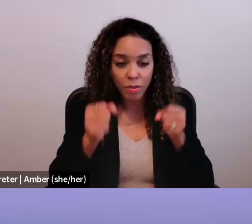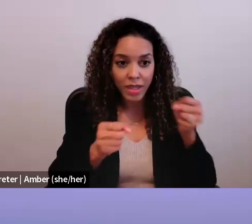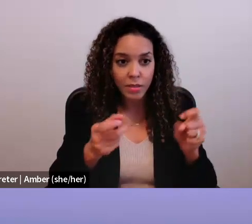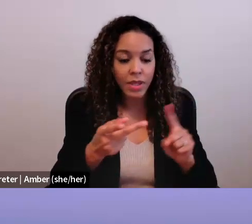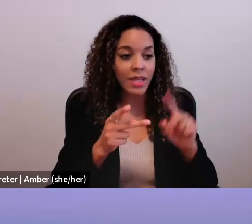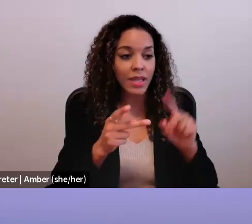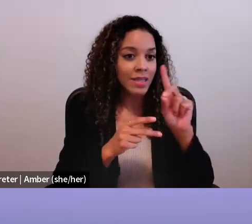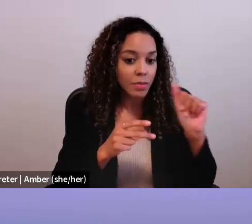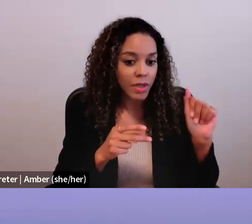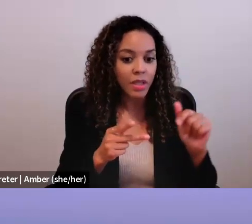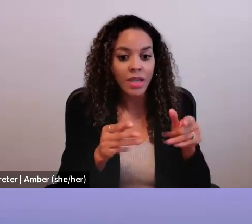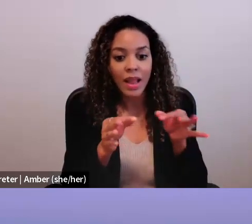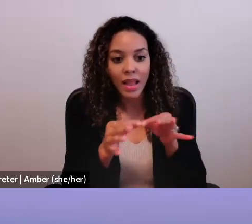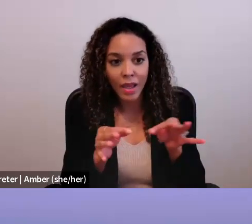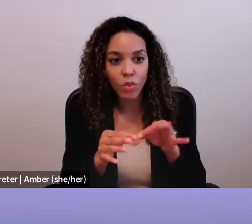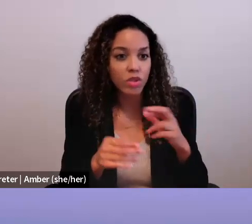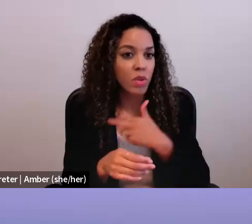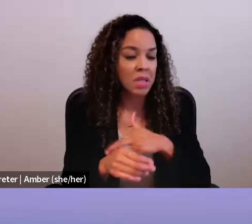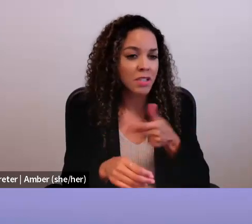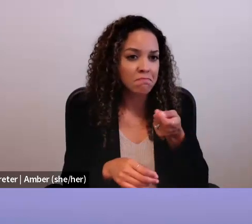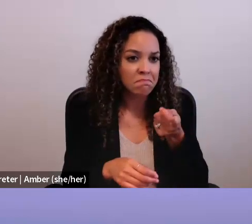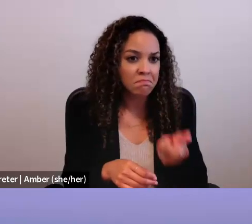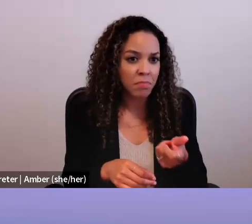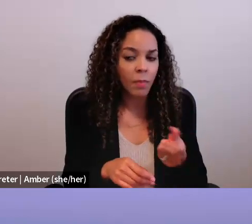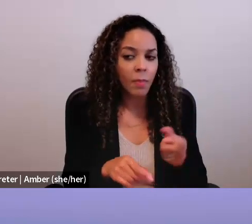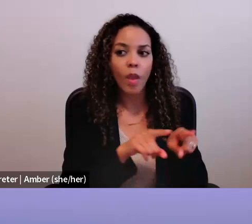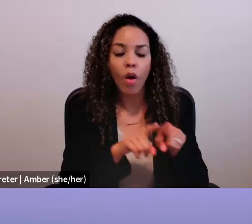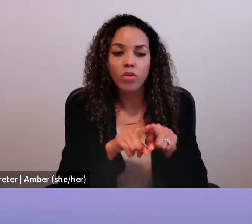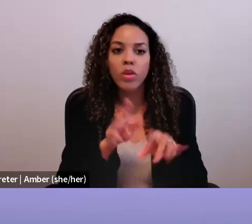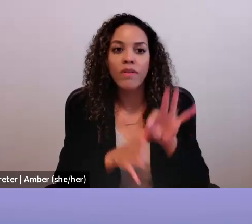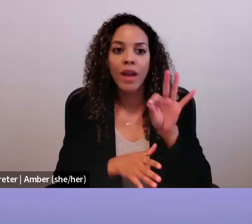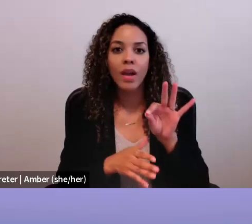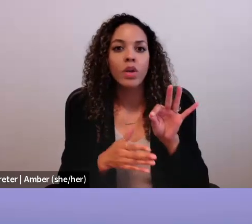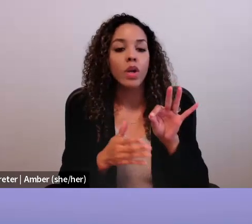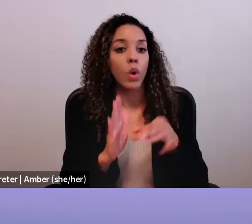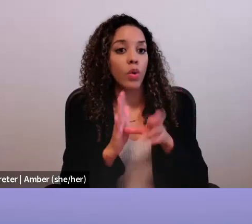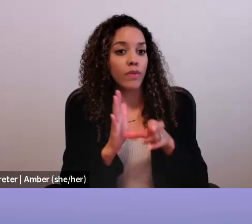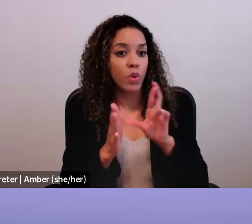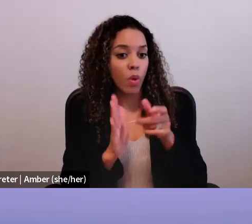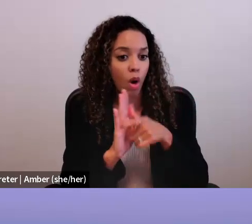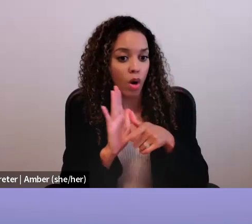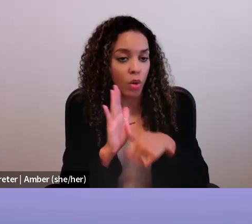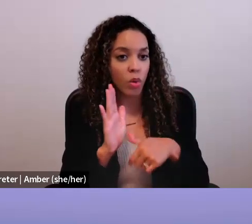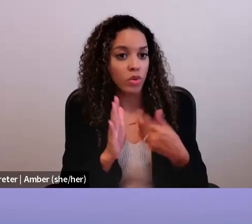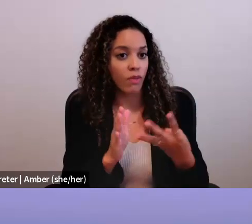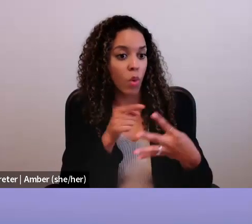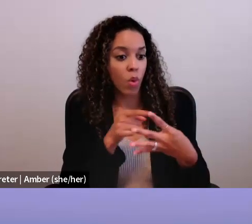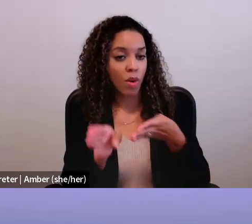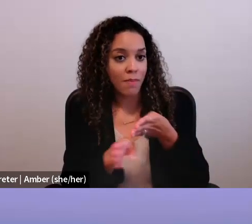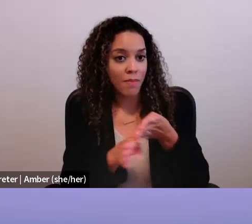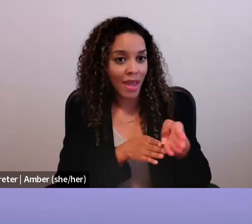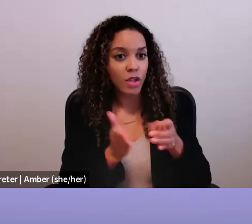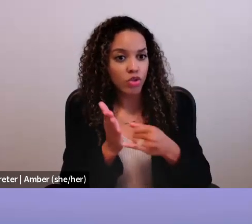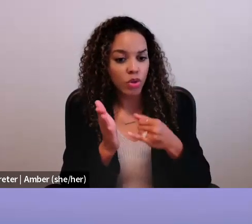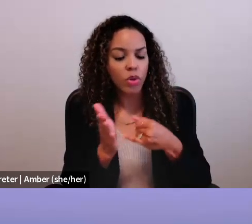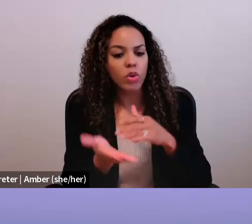and religion. And they also found that in the review of the articles in 4 main journals in school psych